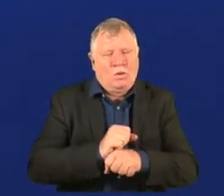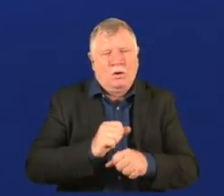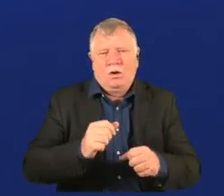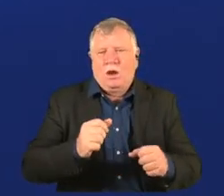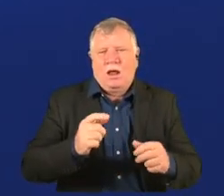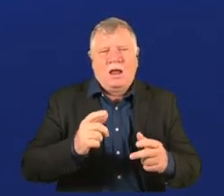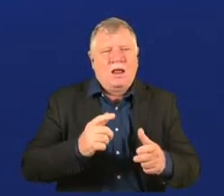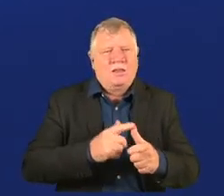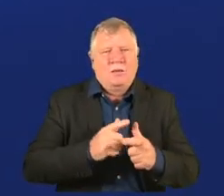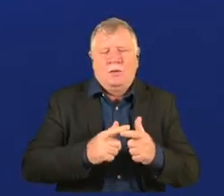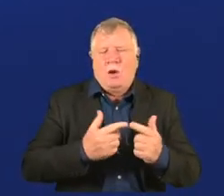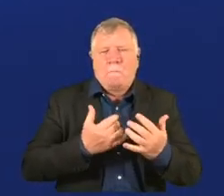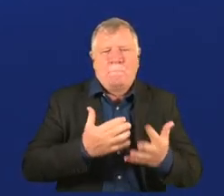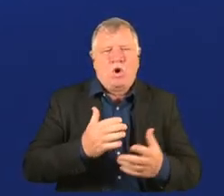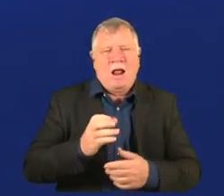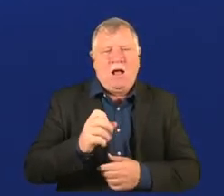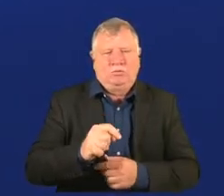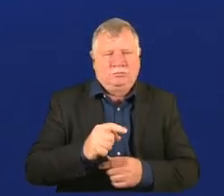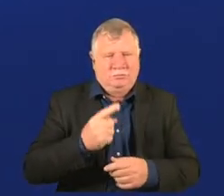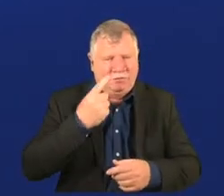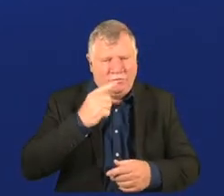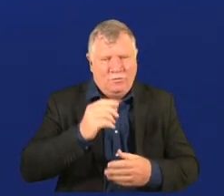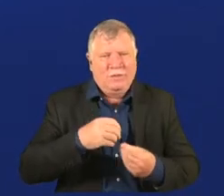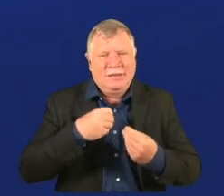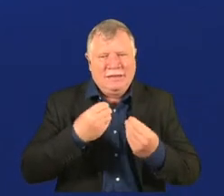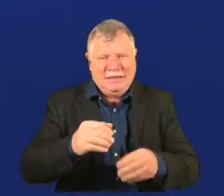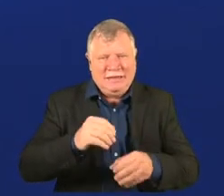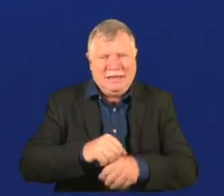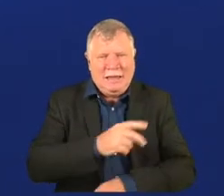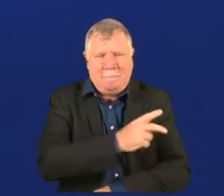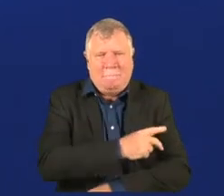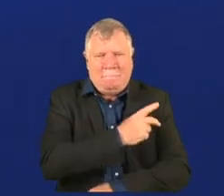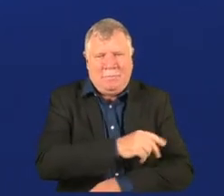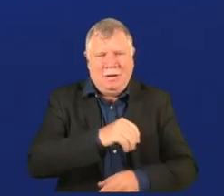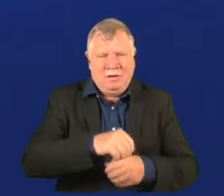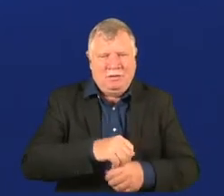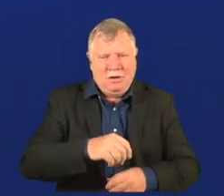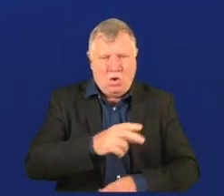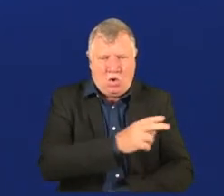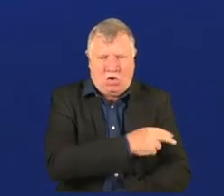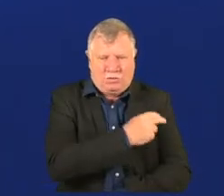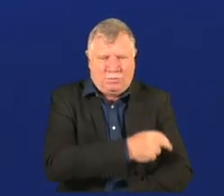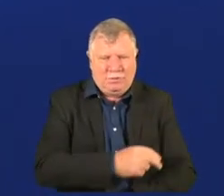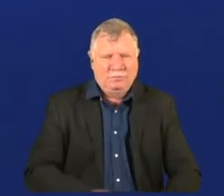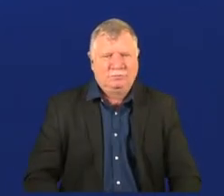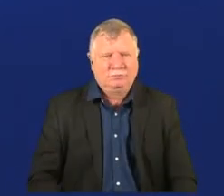burnout of the workforce that are actually providing inpatient care within hospitals.